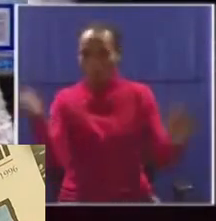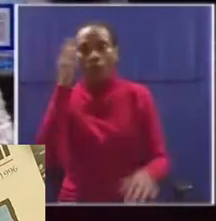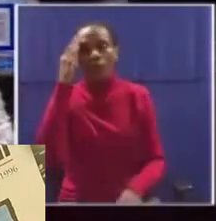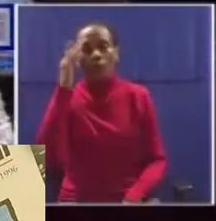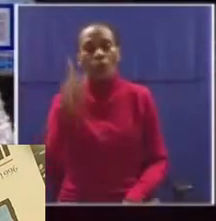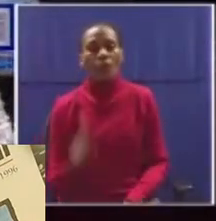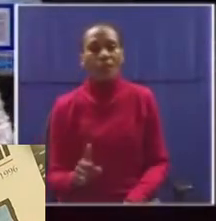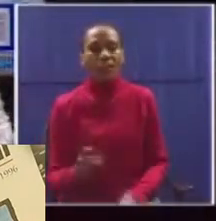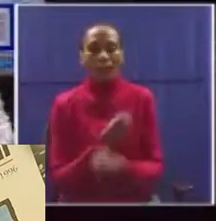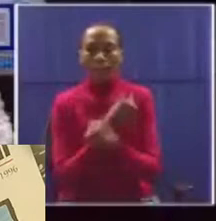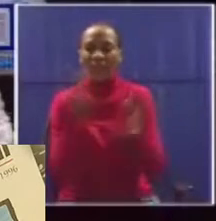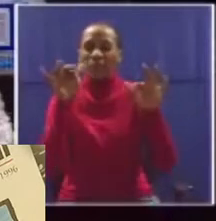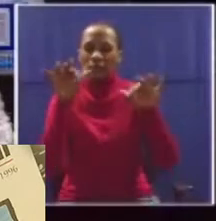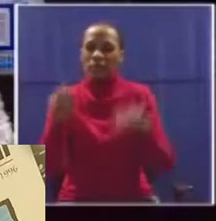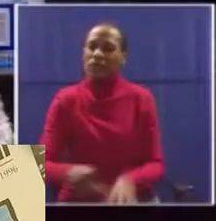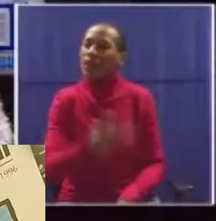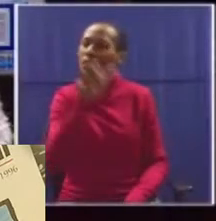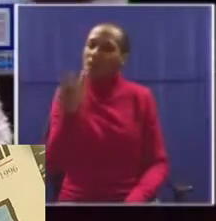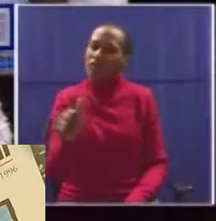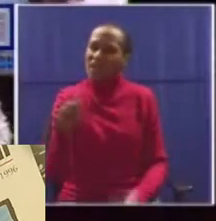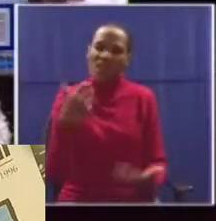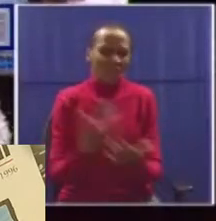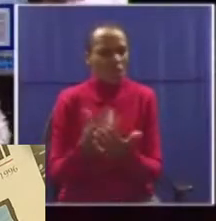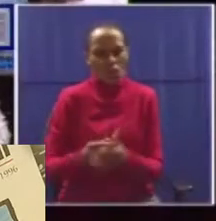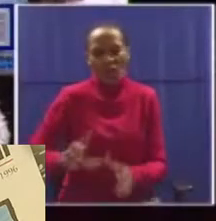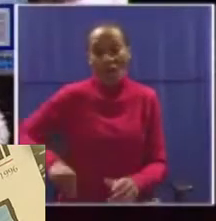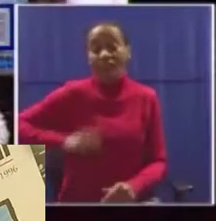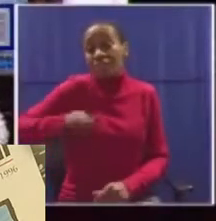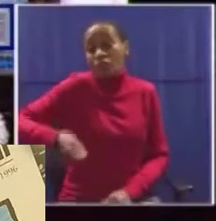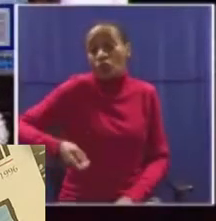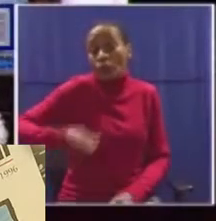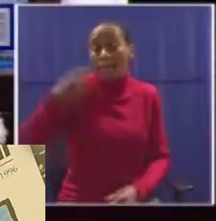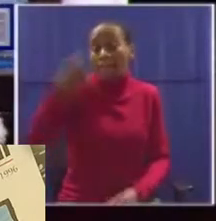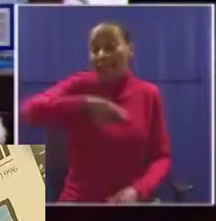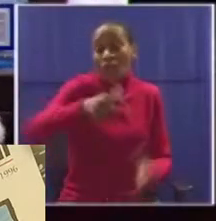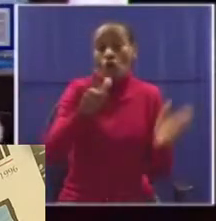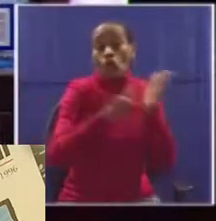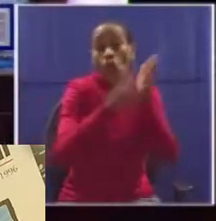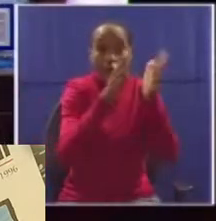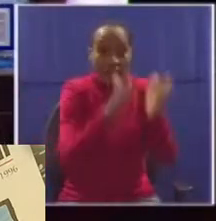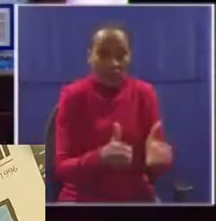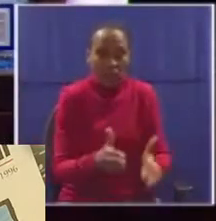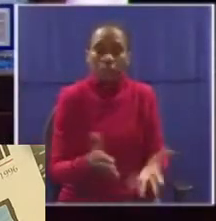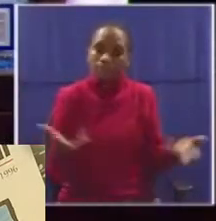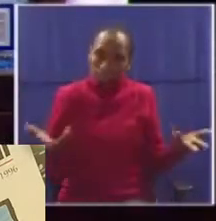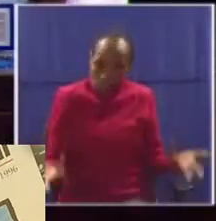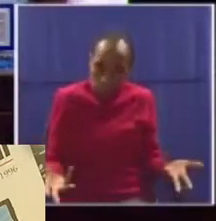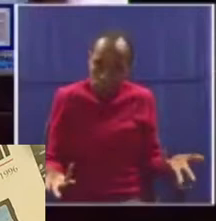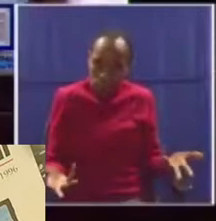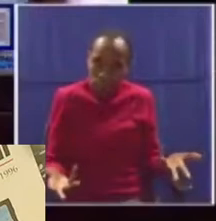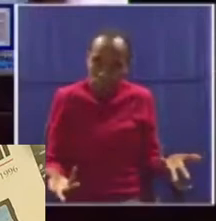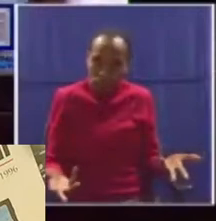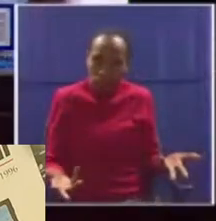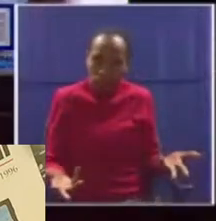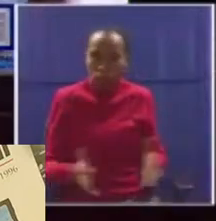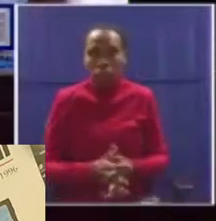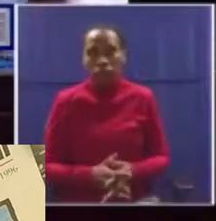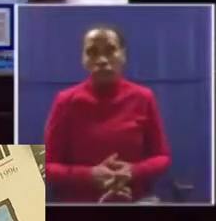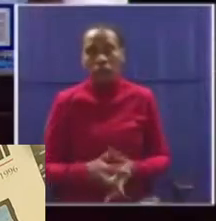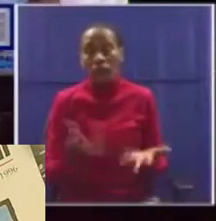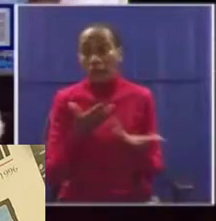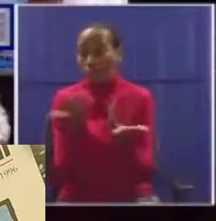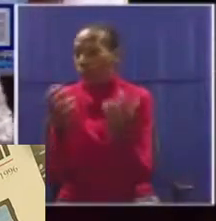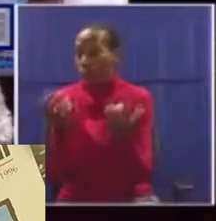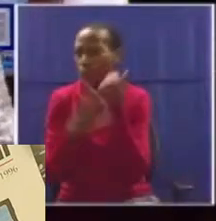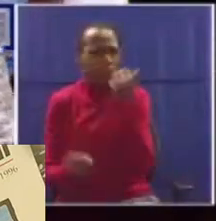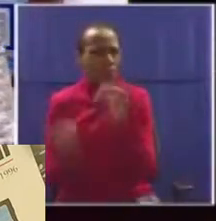that many South Africans cannot afford to pay for their legal representation given the disparities in